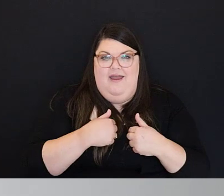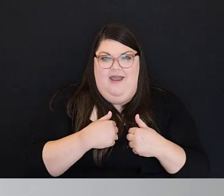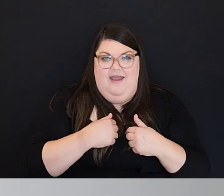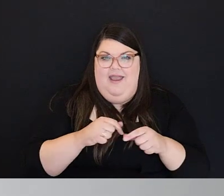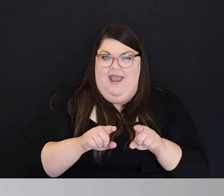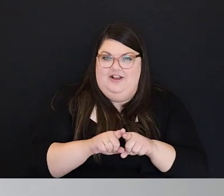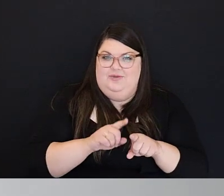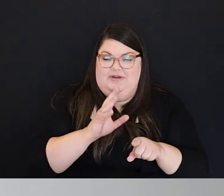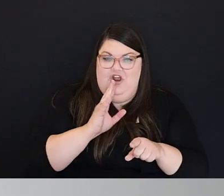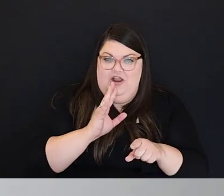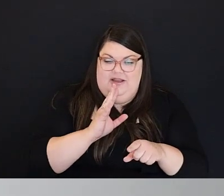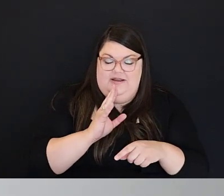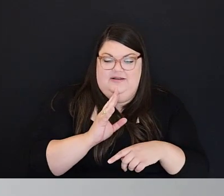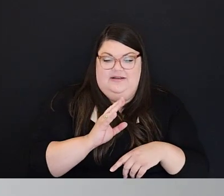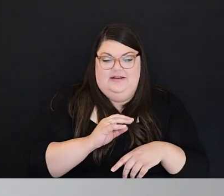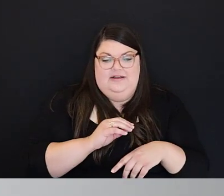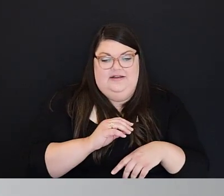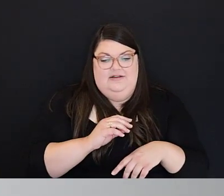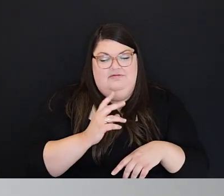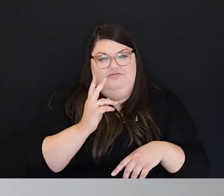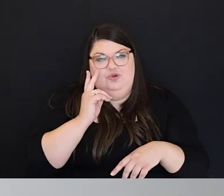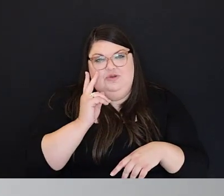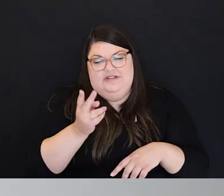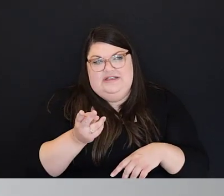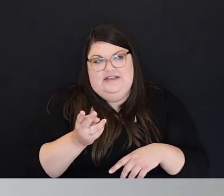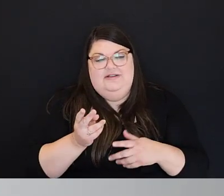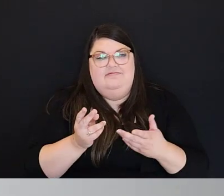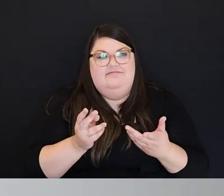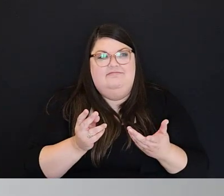talking, to see like